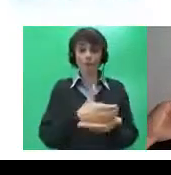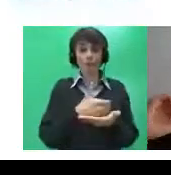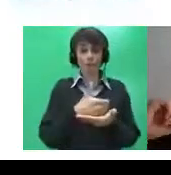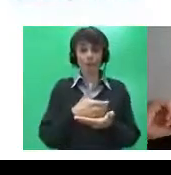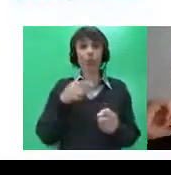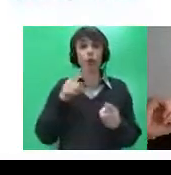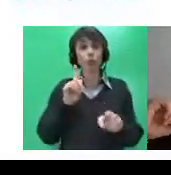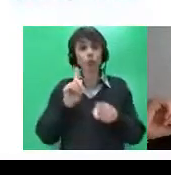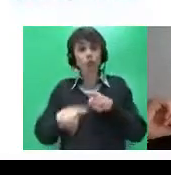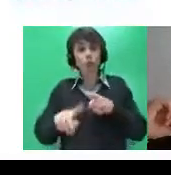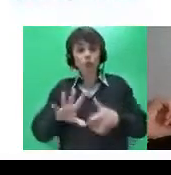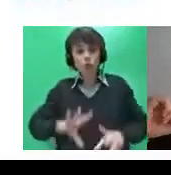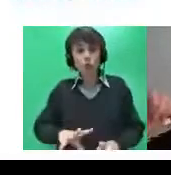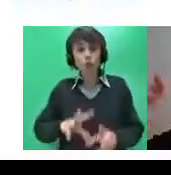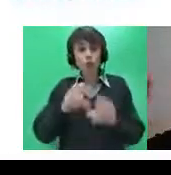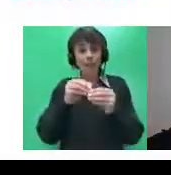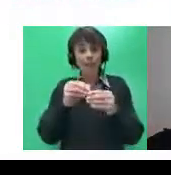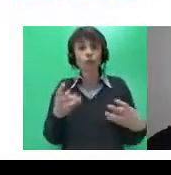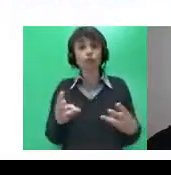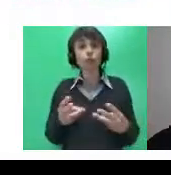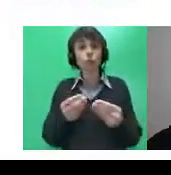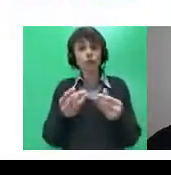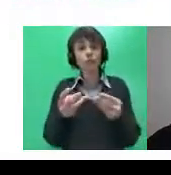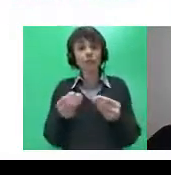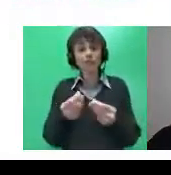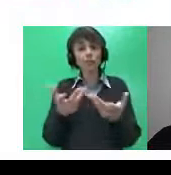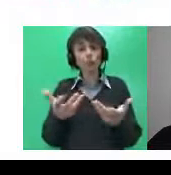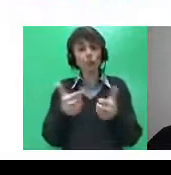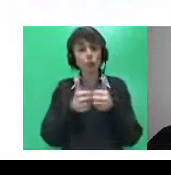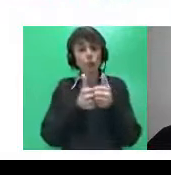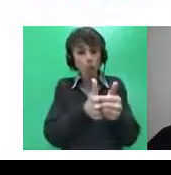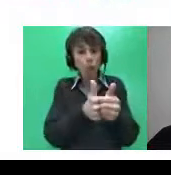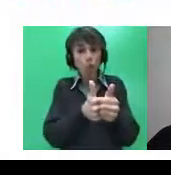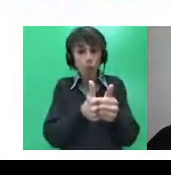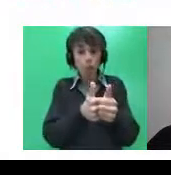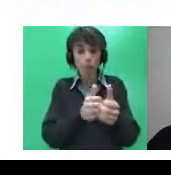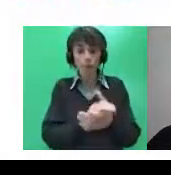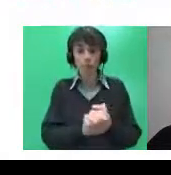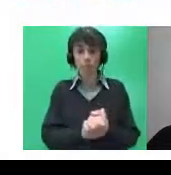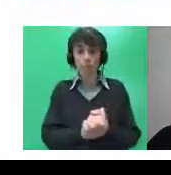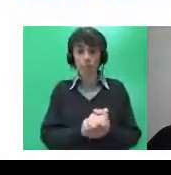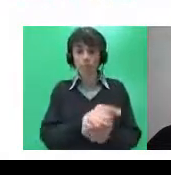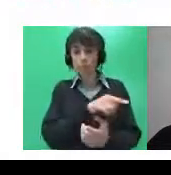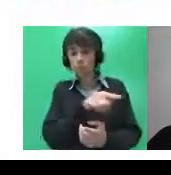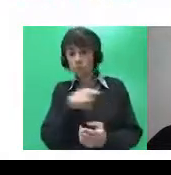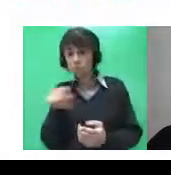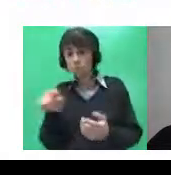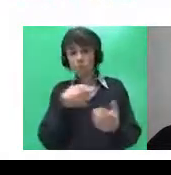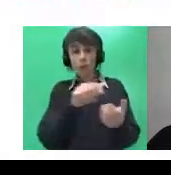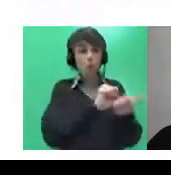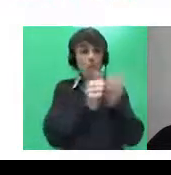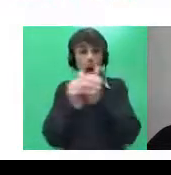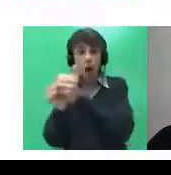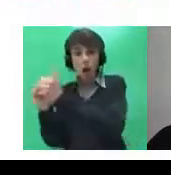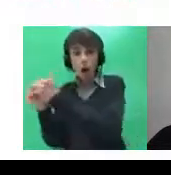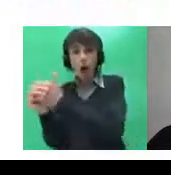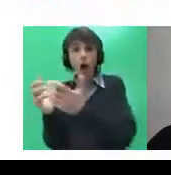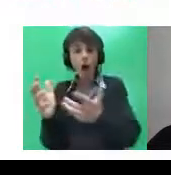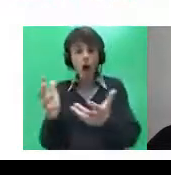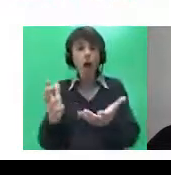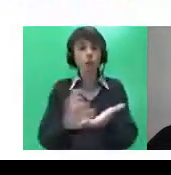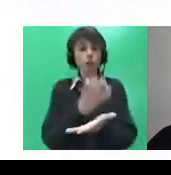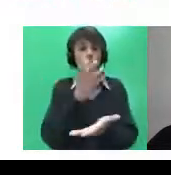resources that help to support that. And our charity partners really can reassure on safety as